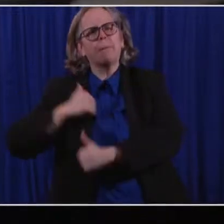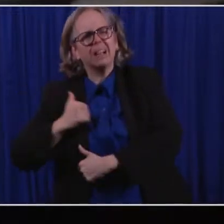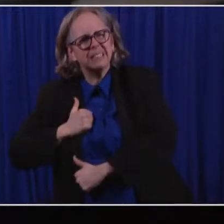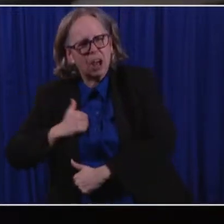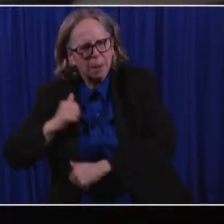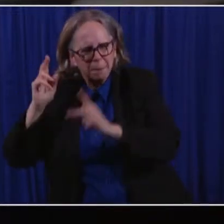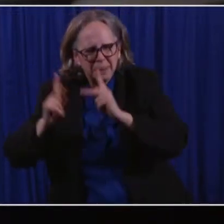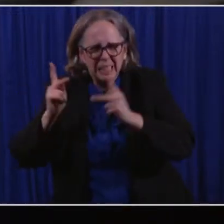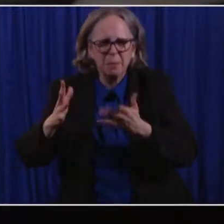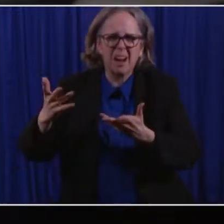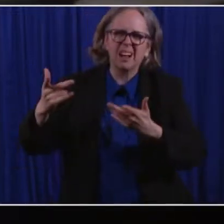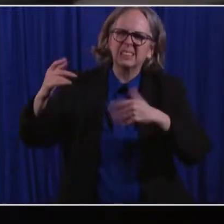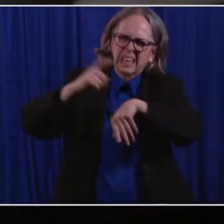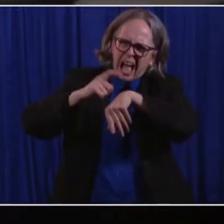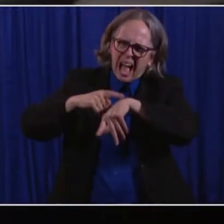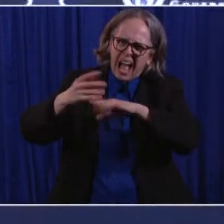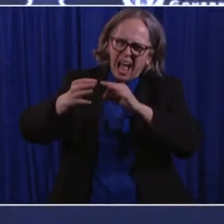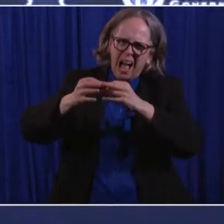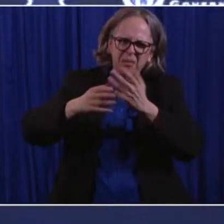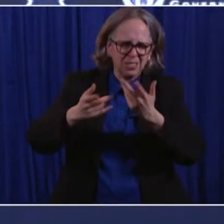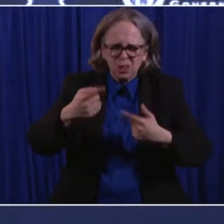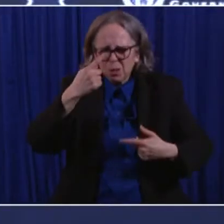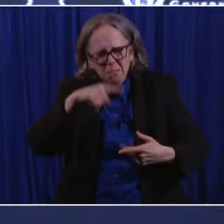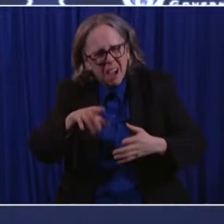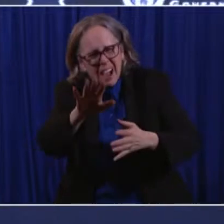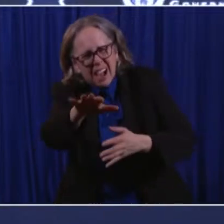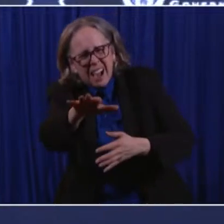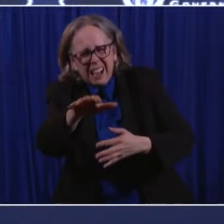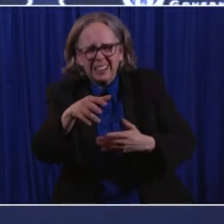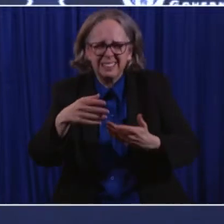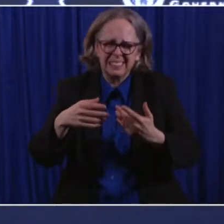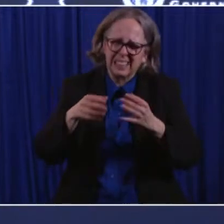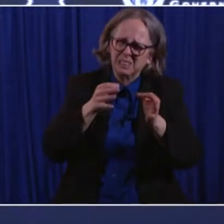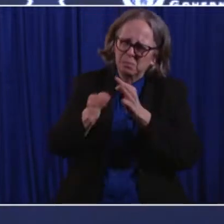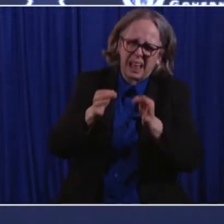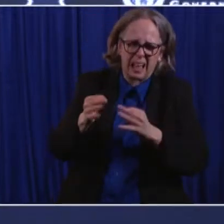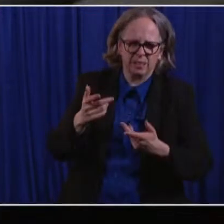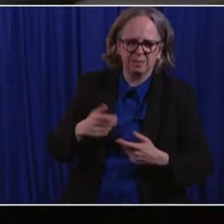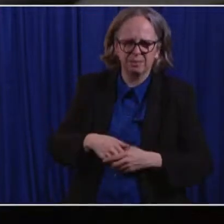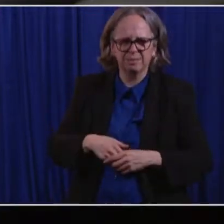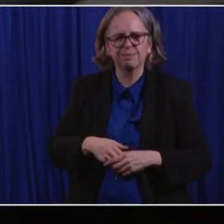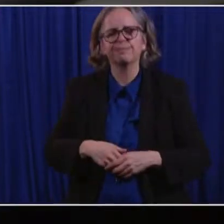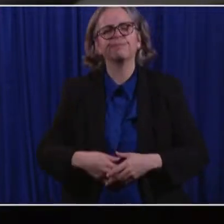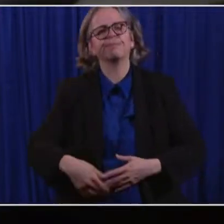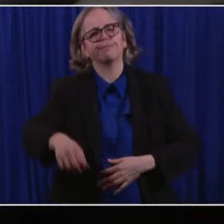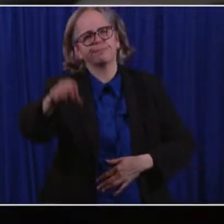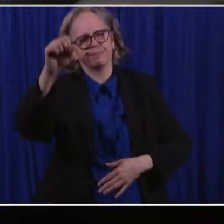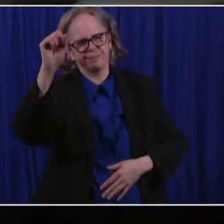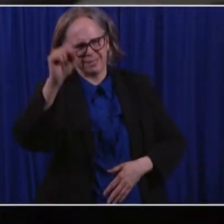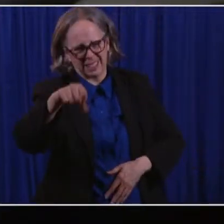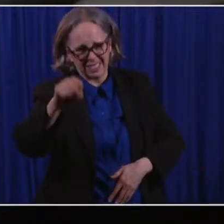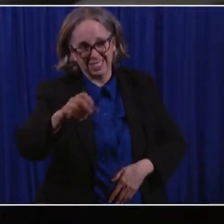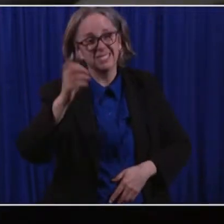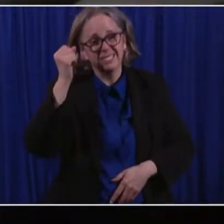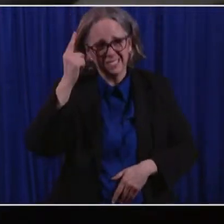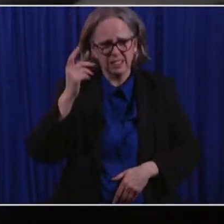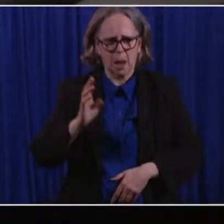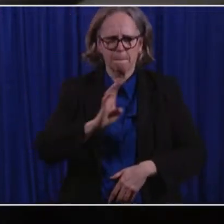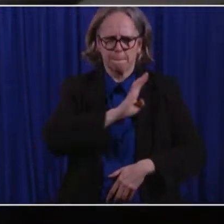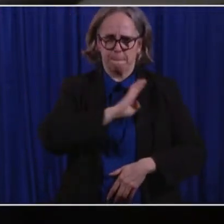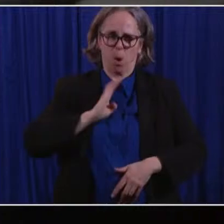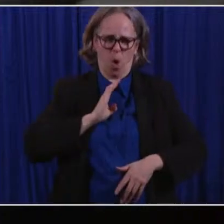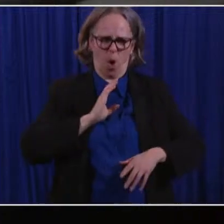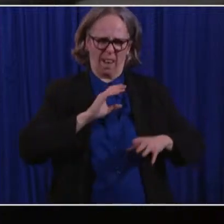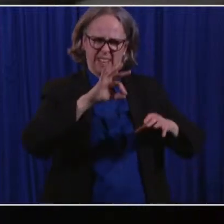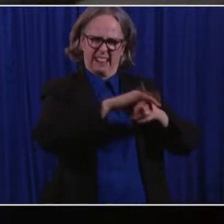explain a lot better than I did. I'll let you do that. Well, the boards of elections really begin 100 days out before an election, getting all